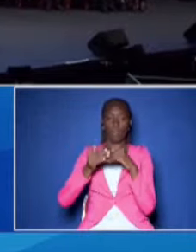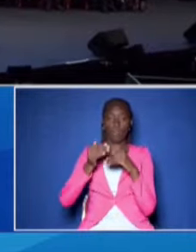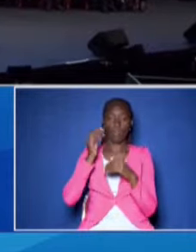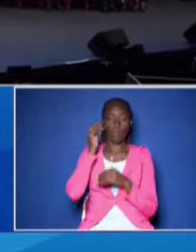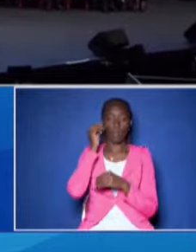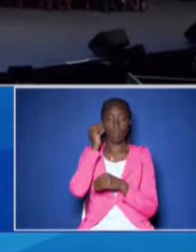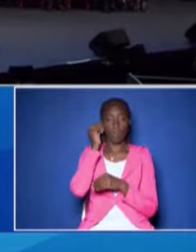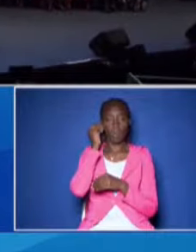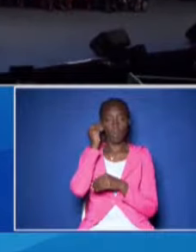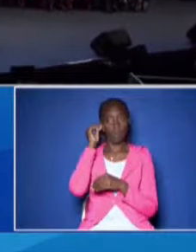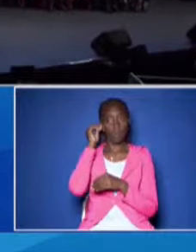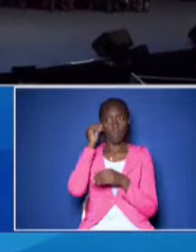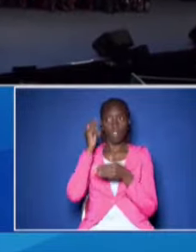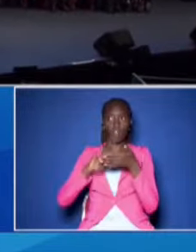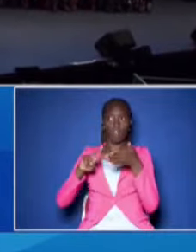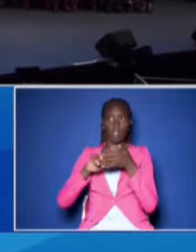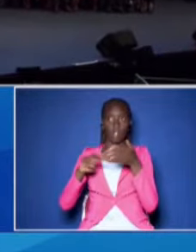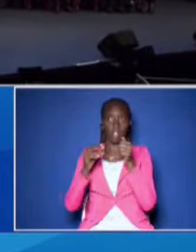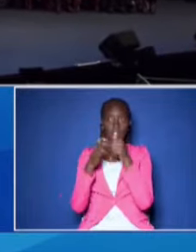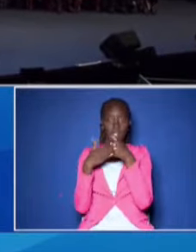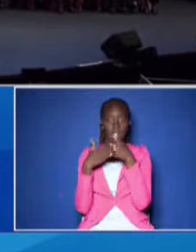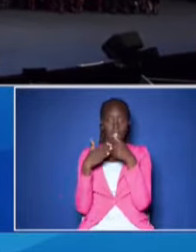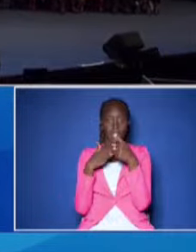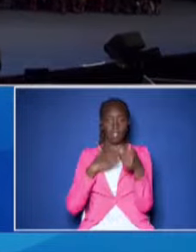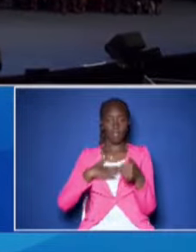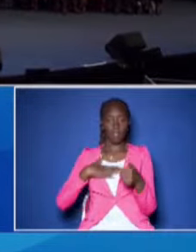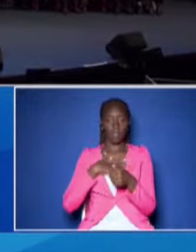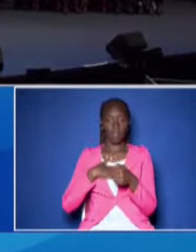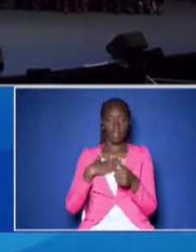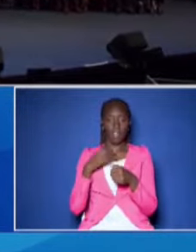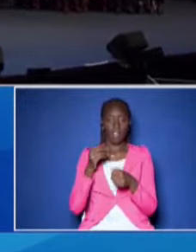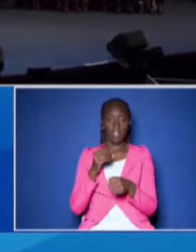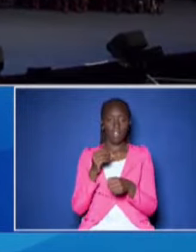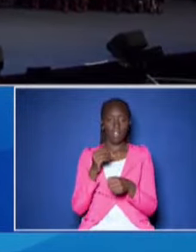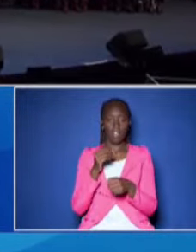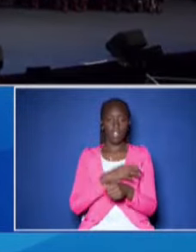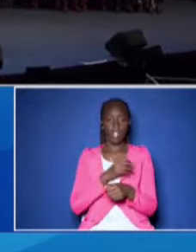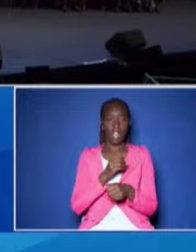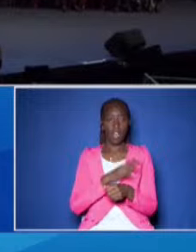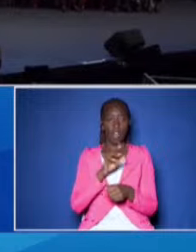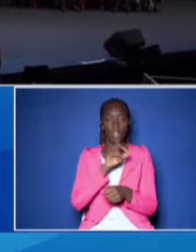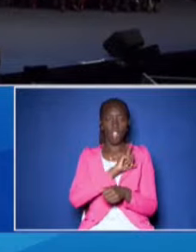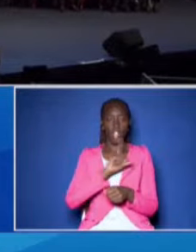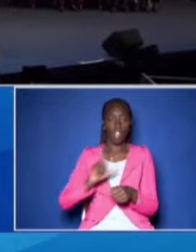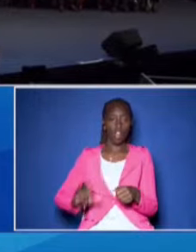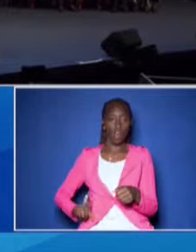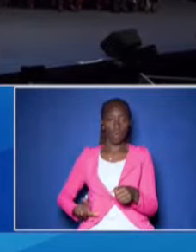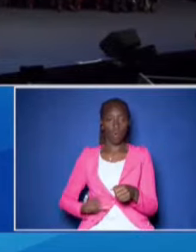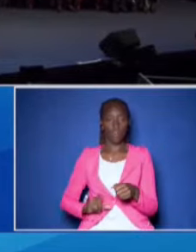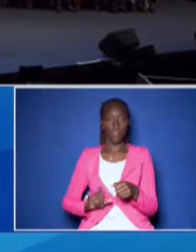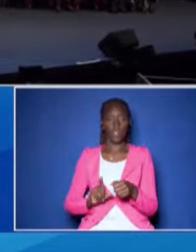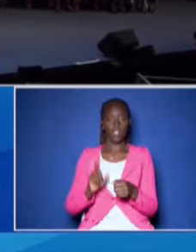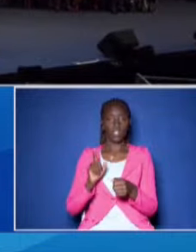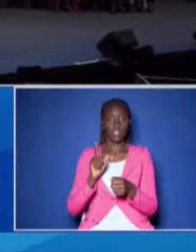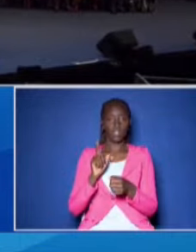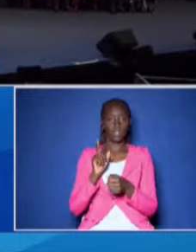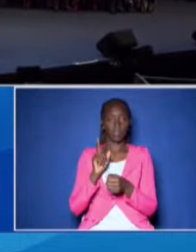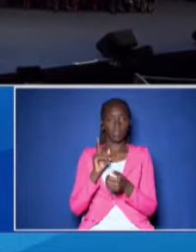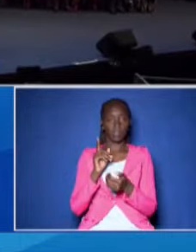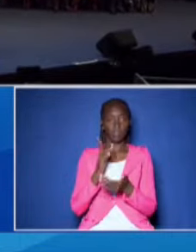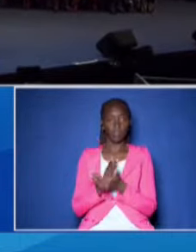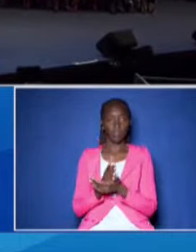the verse n please the fear of the Lord is clean